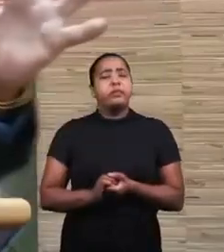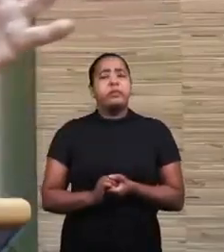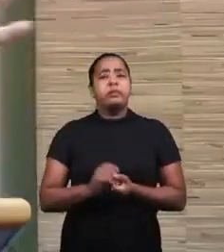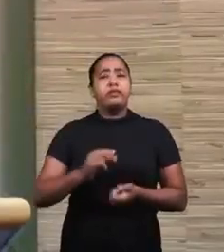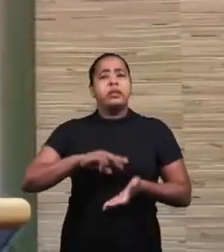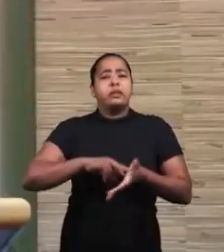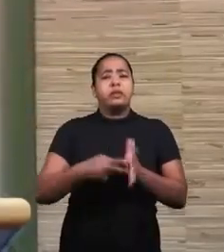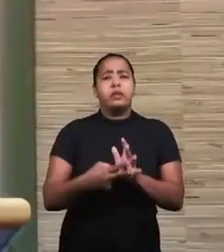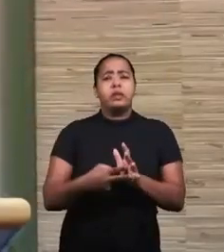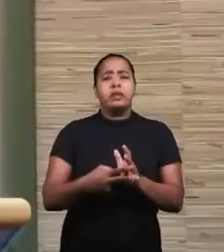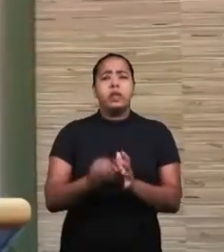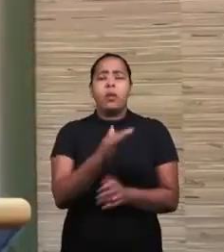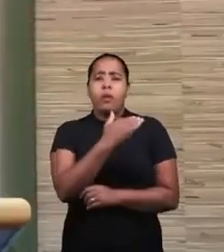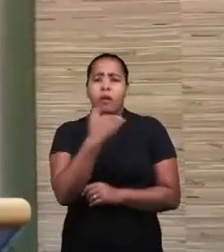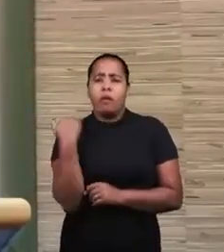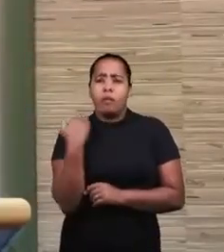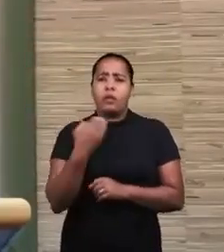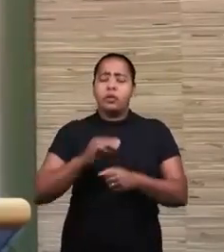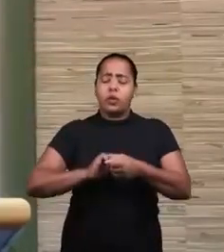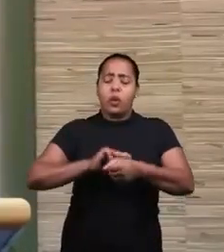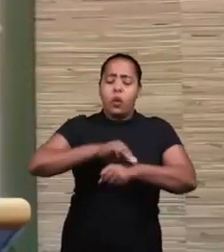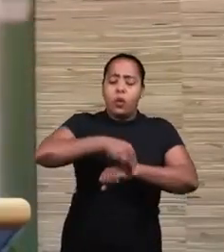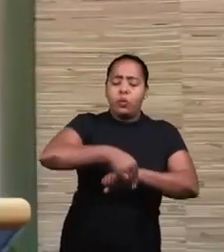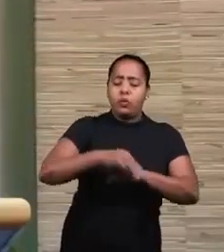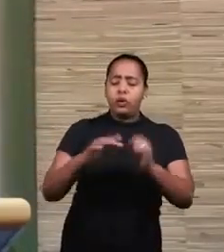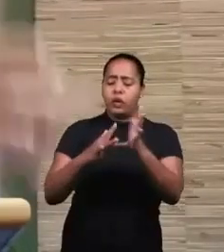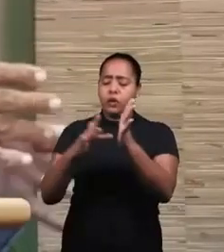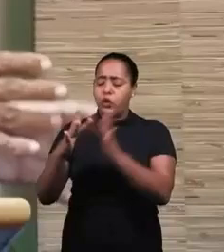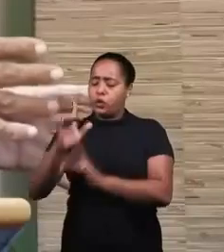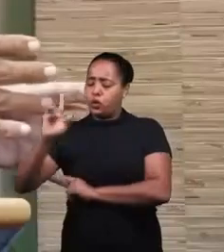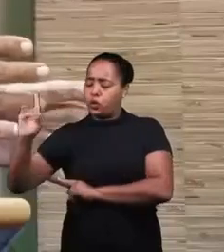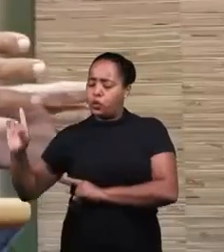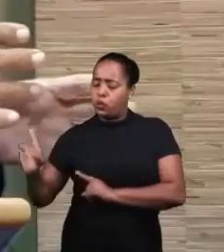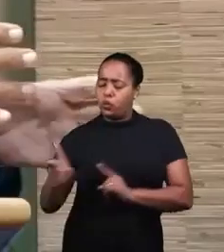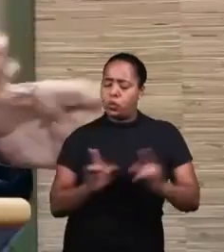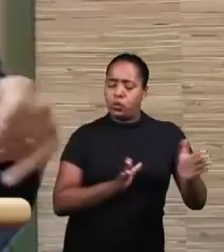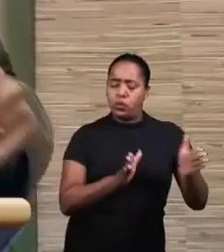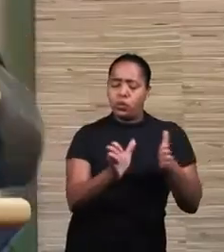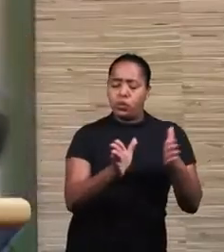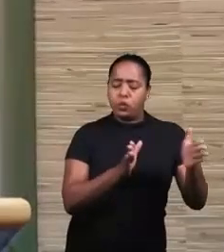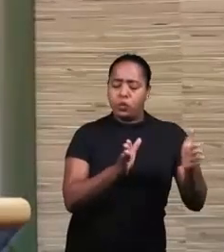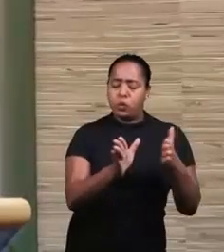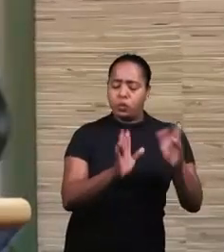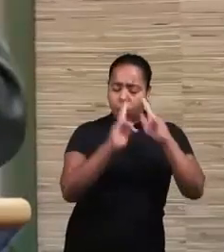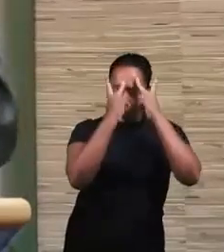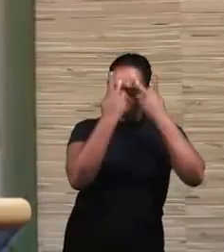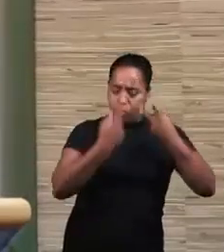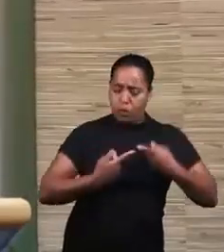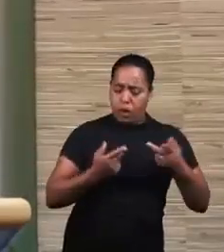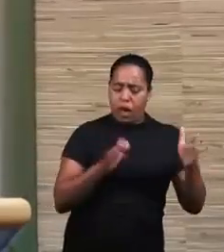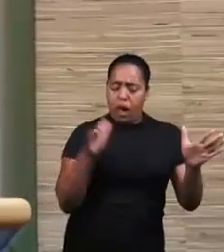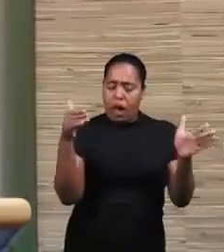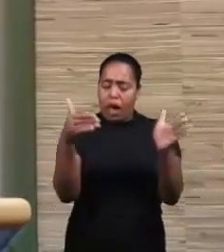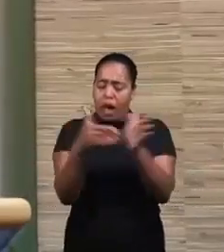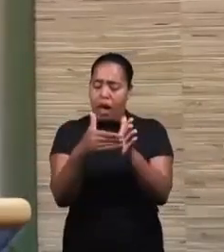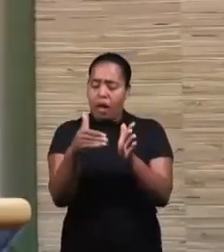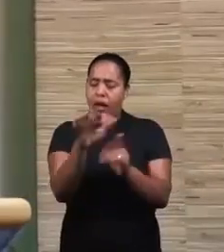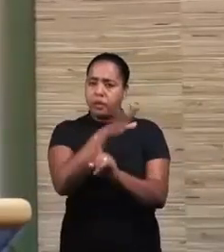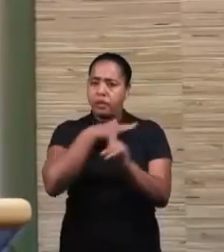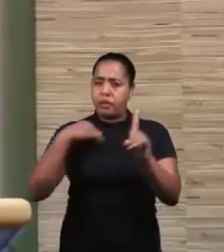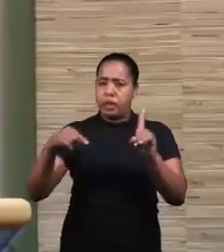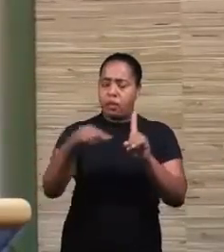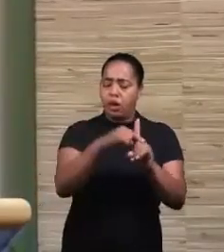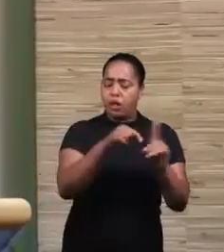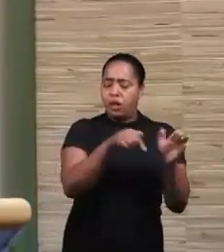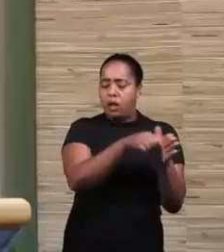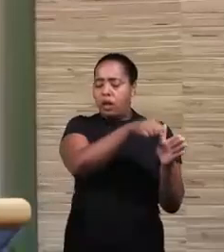we can see what the death was, the ministry of the Lord Jesus as man was up to death. And now his